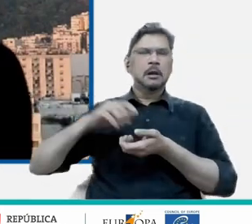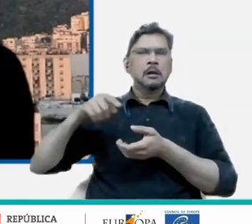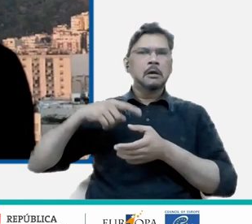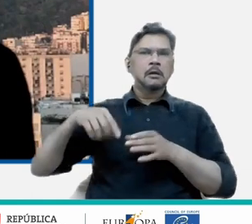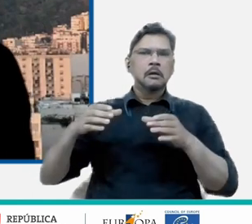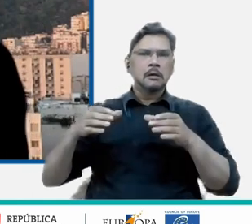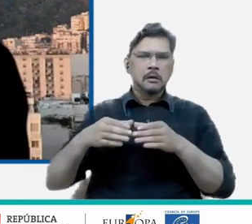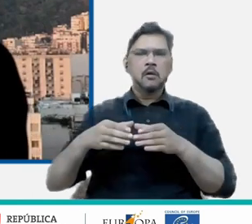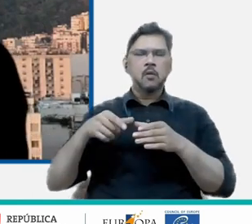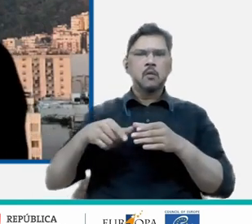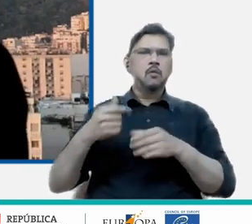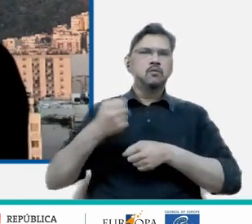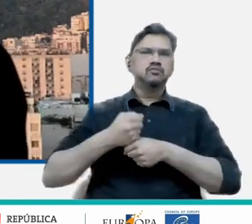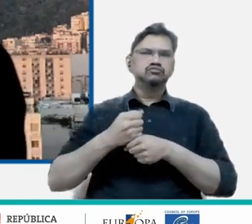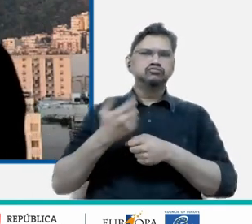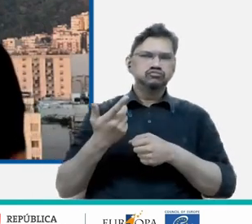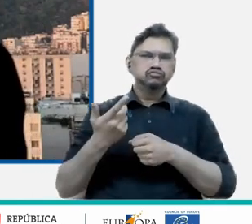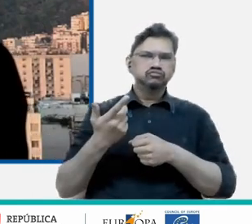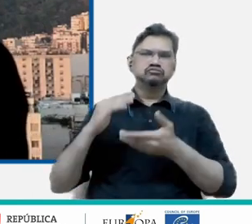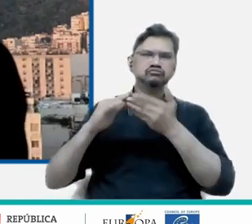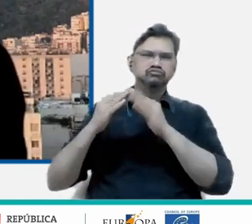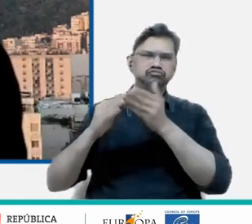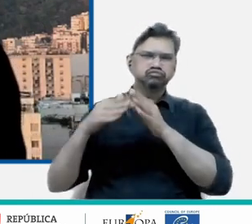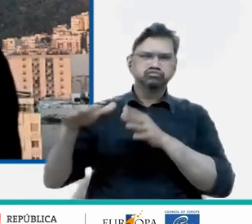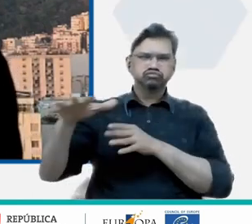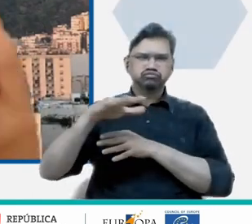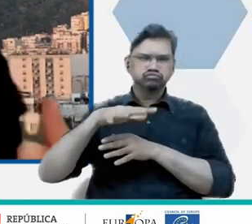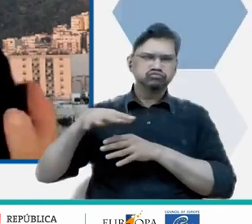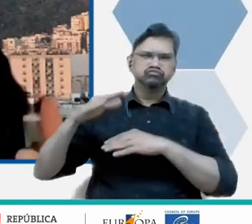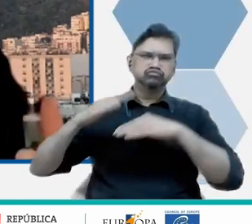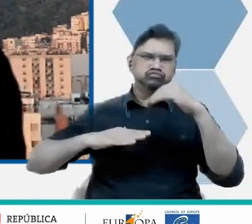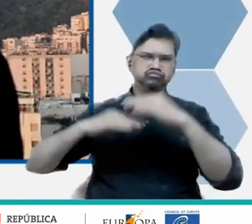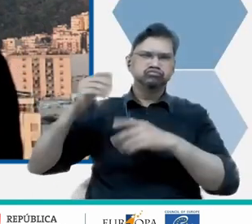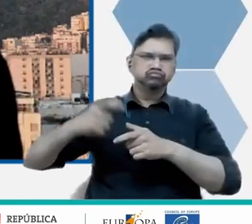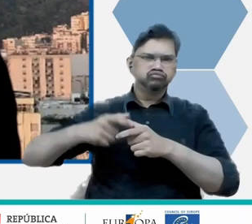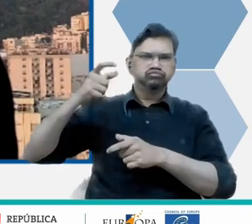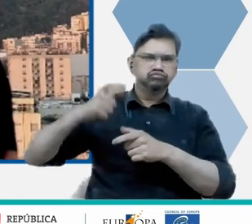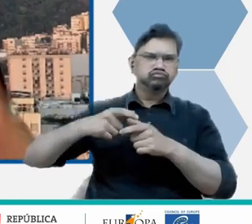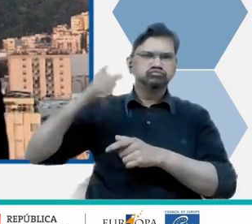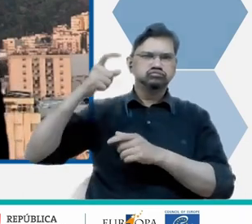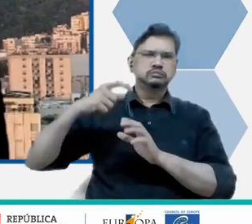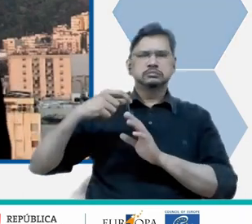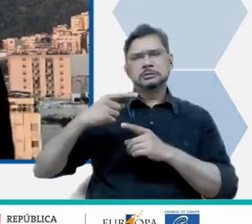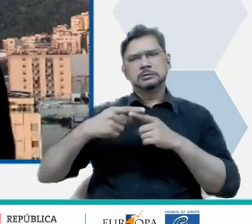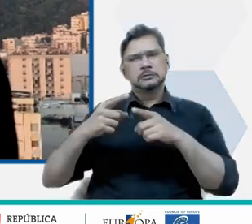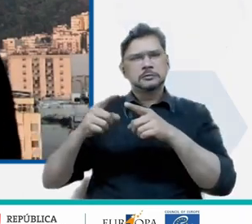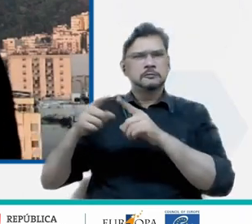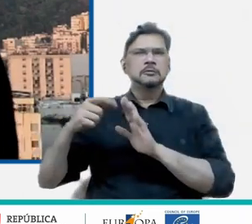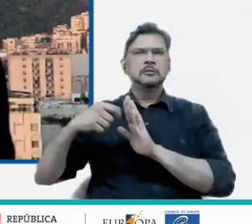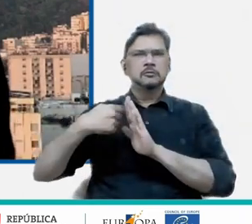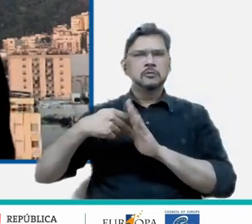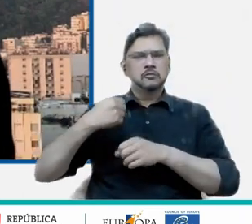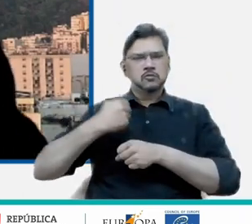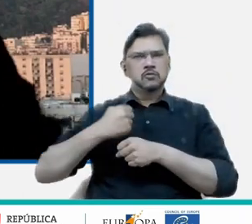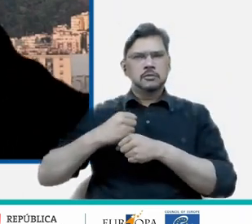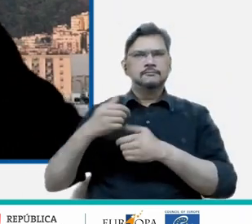gap for urban climate finance projects and infrastructure. The Alliance actually is led by Climate Policy Initiative,